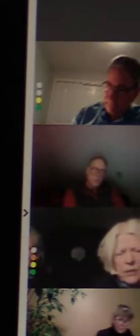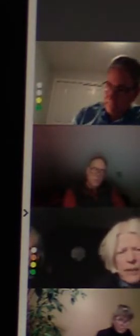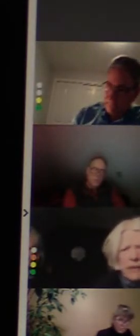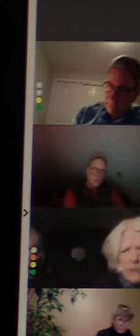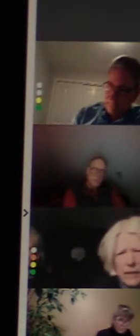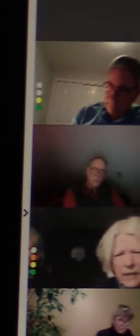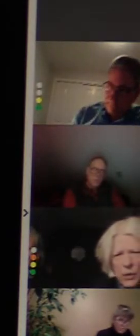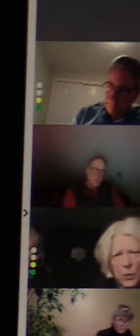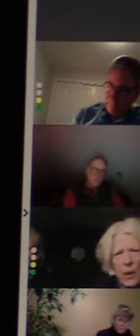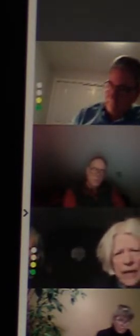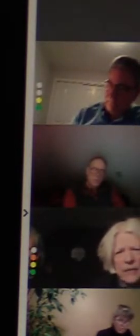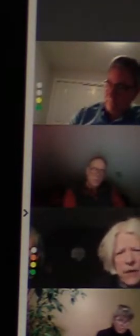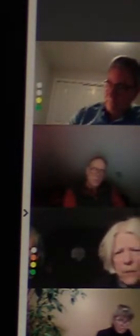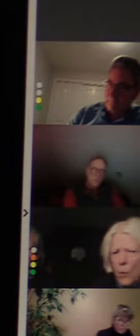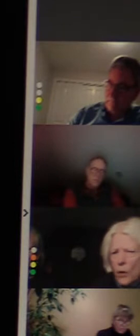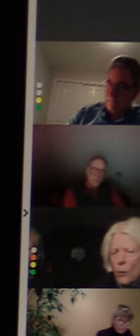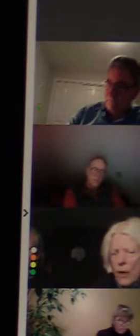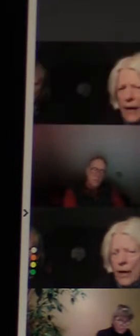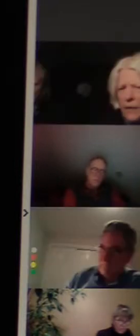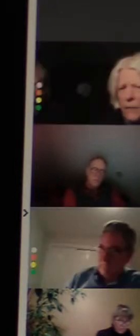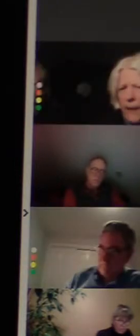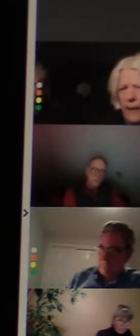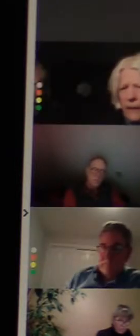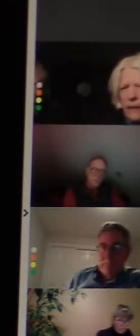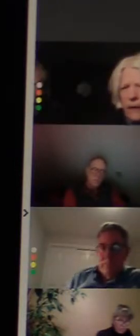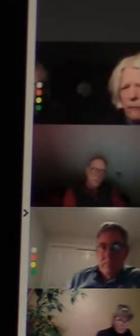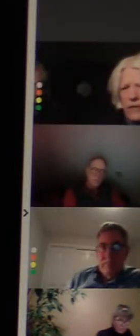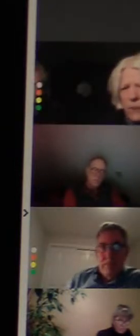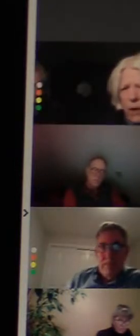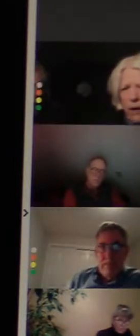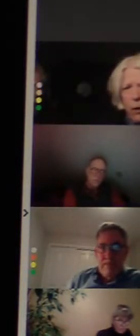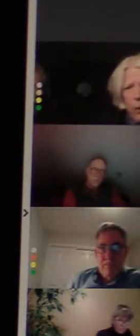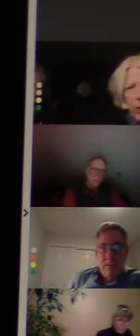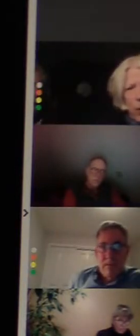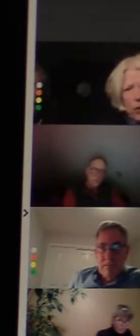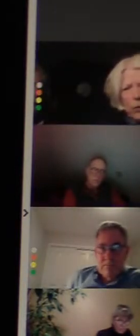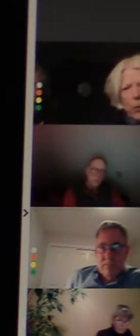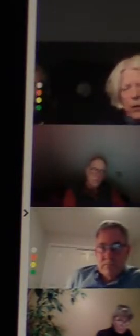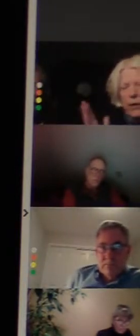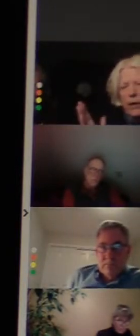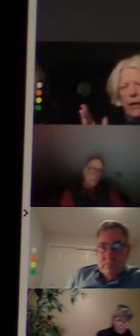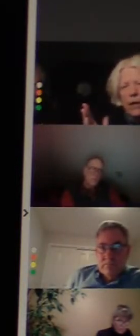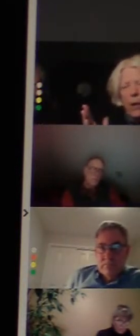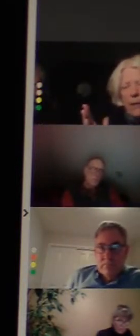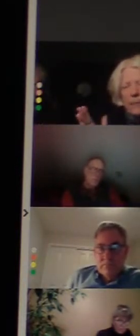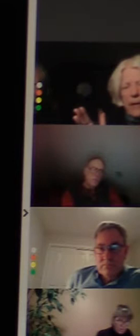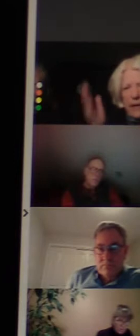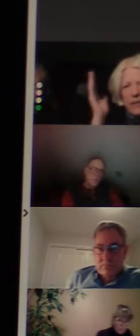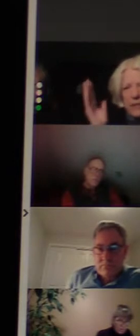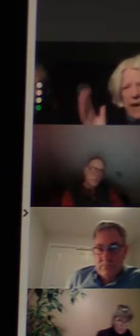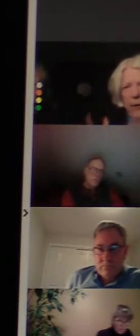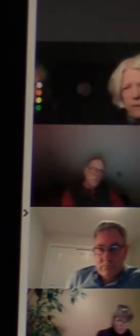would there still be, like, two ways of water running out of the Palin Reservoir, or would all the water go